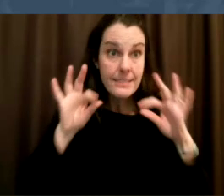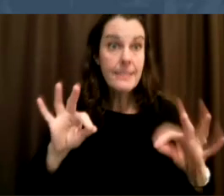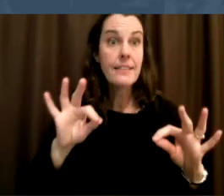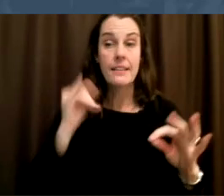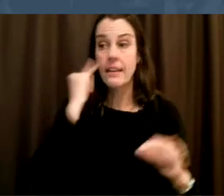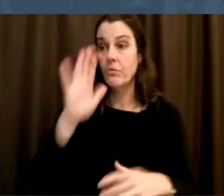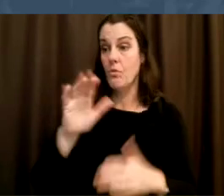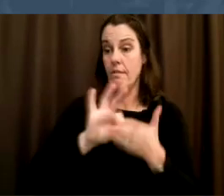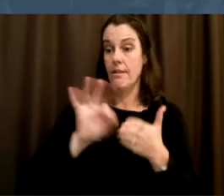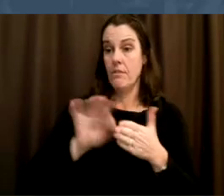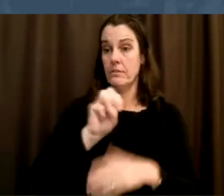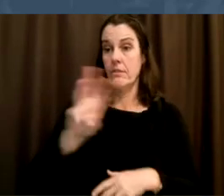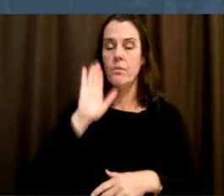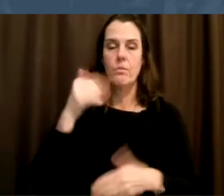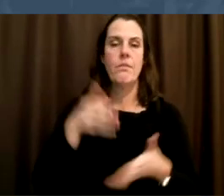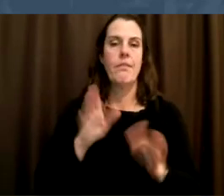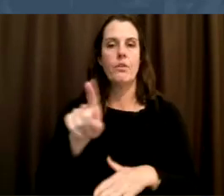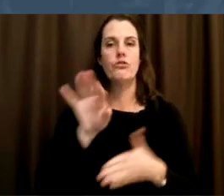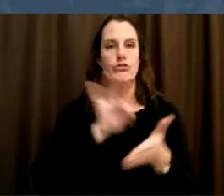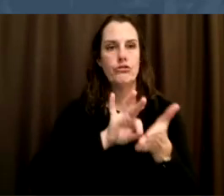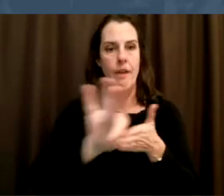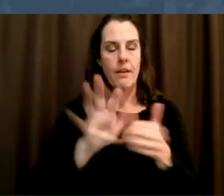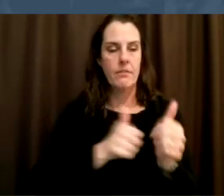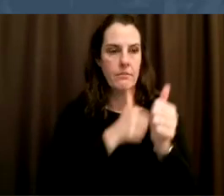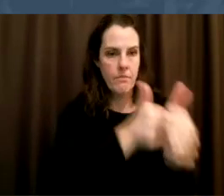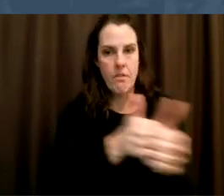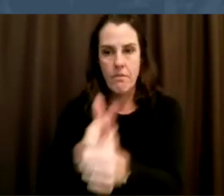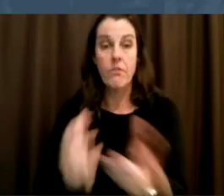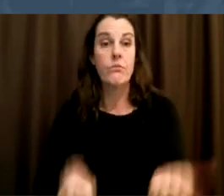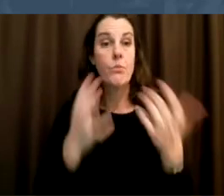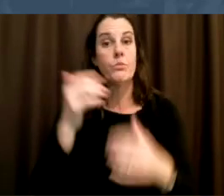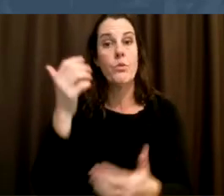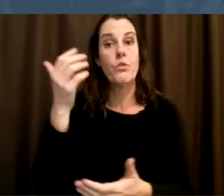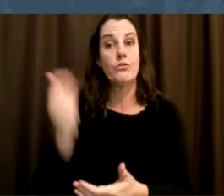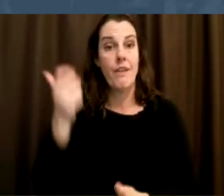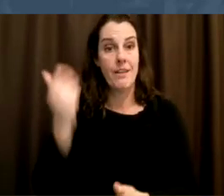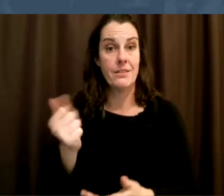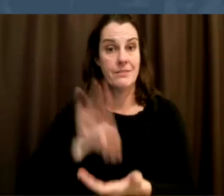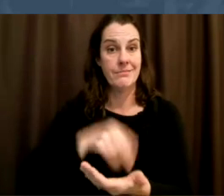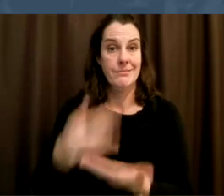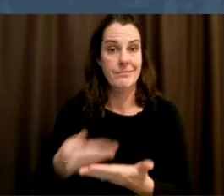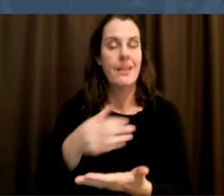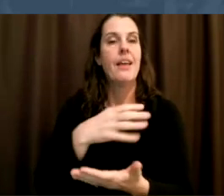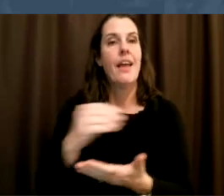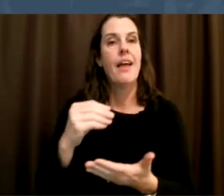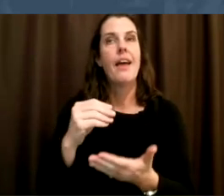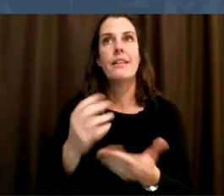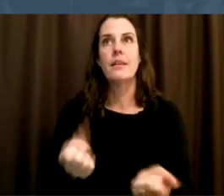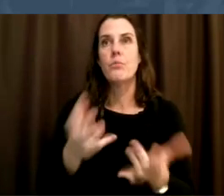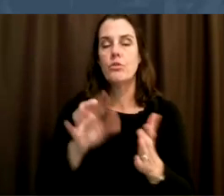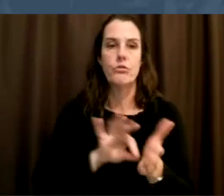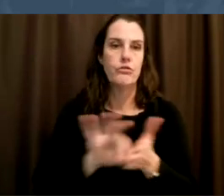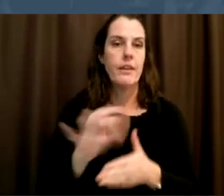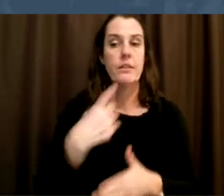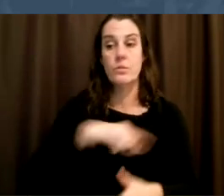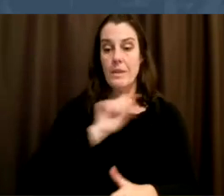accounting software will allow you to track multiple grants, right, and multiple levels of tracking, so that we can get as granular